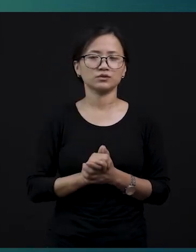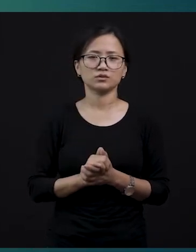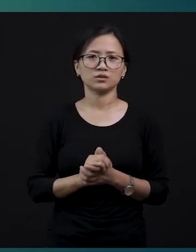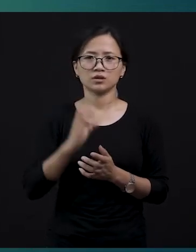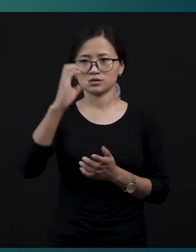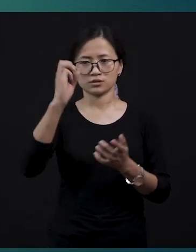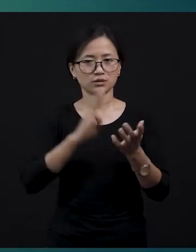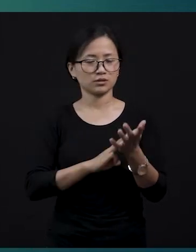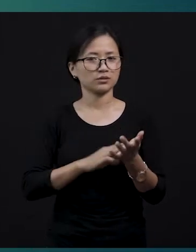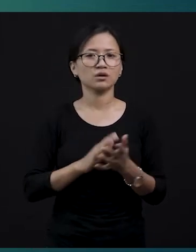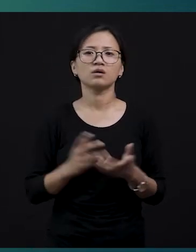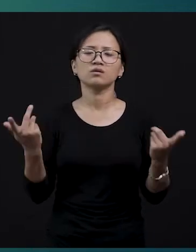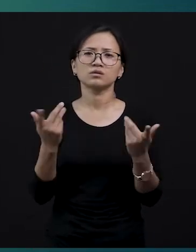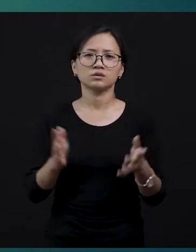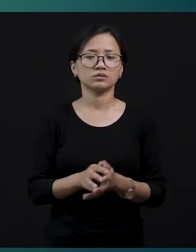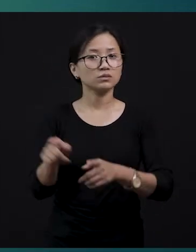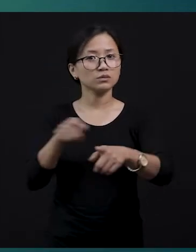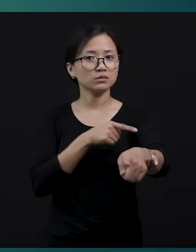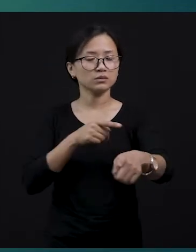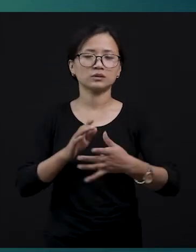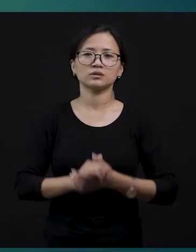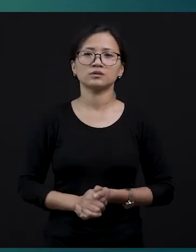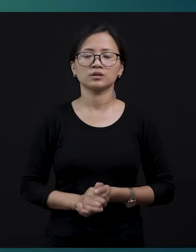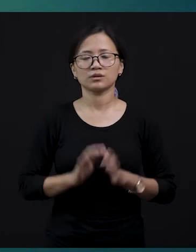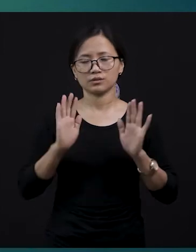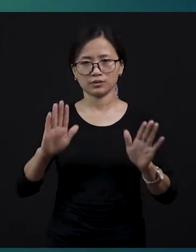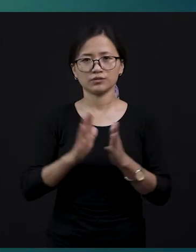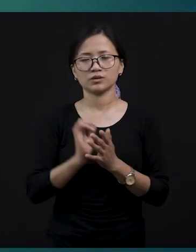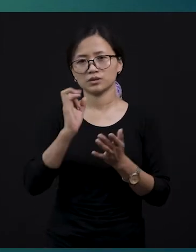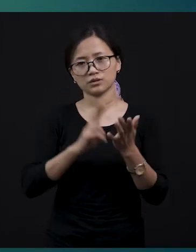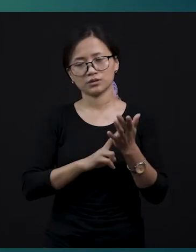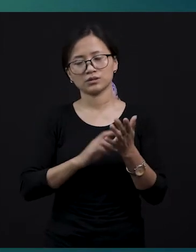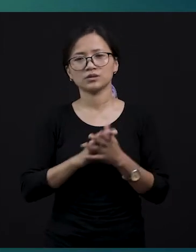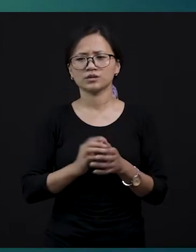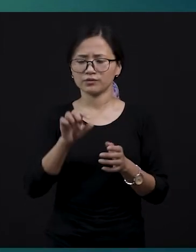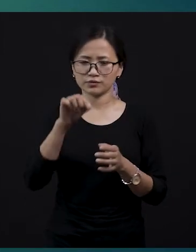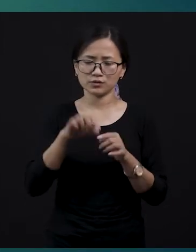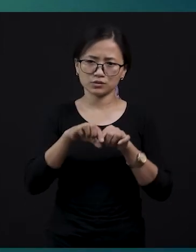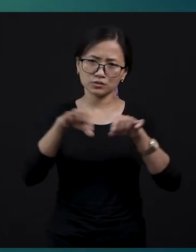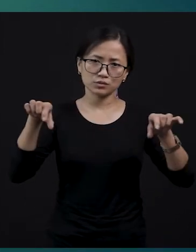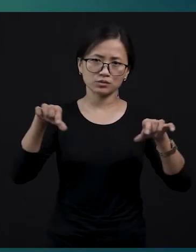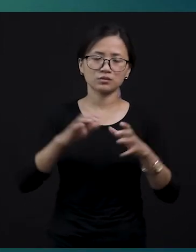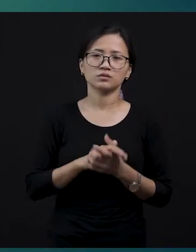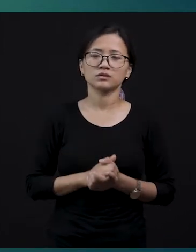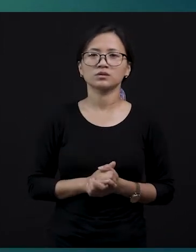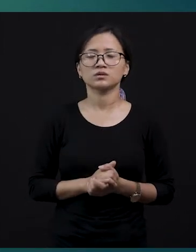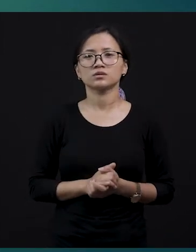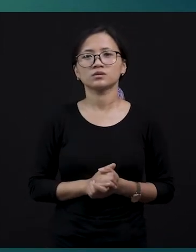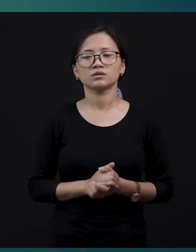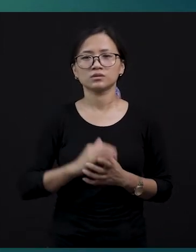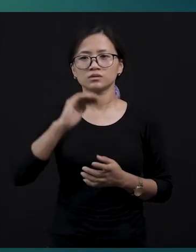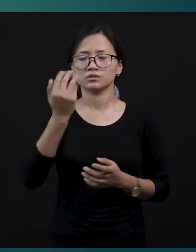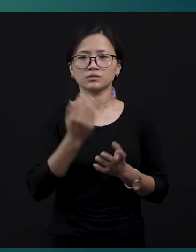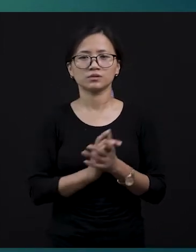what is 15 centimeter? How long will that be? You have your instrument box, right? You find a small scale there, that will be 15 centimeter, and